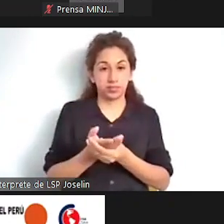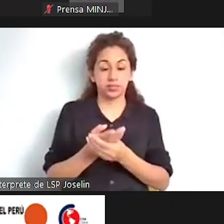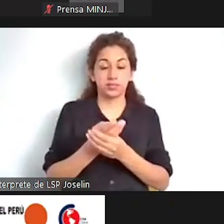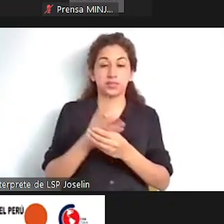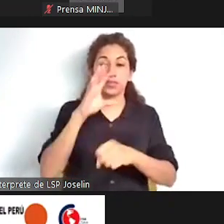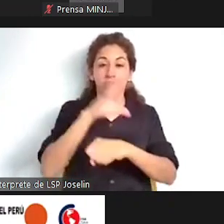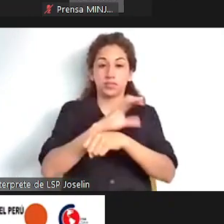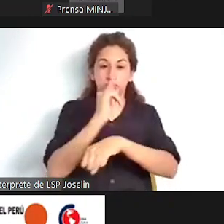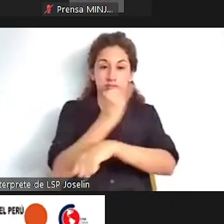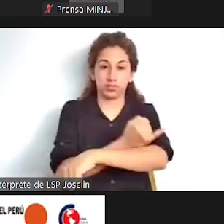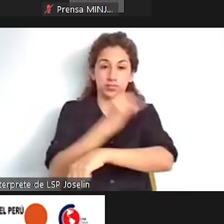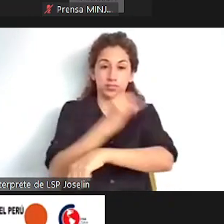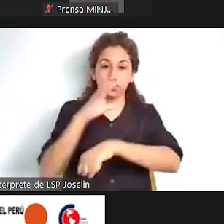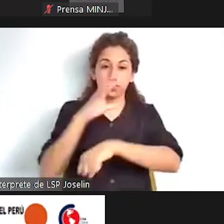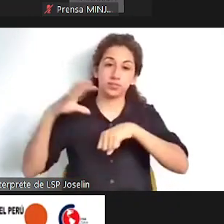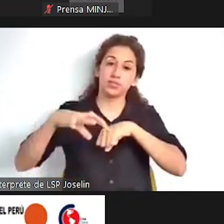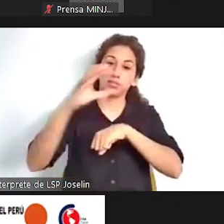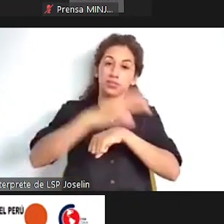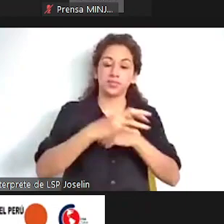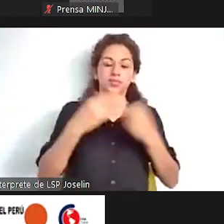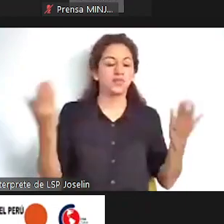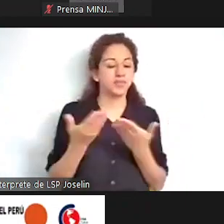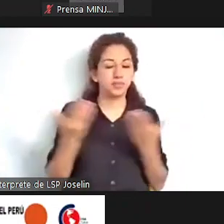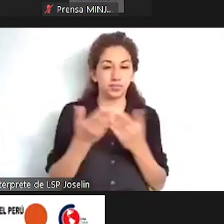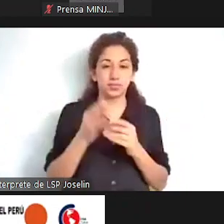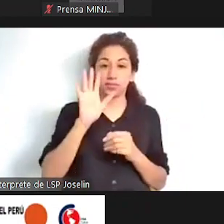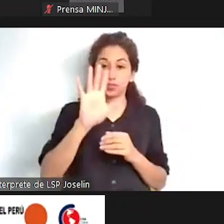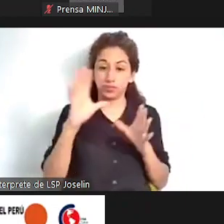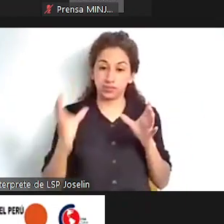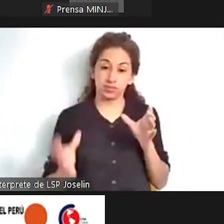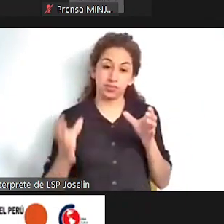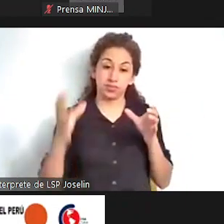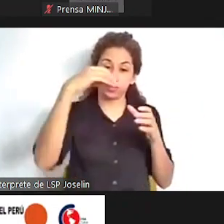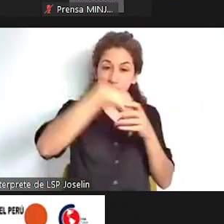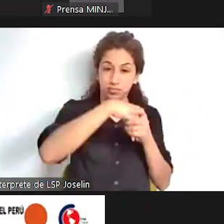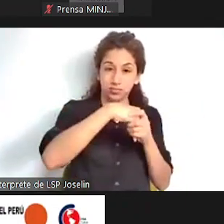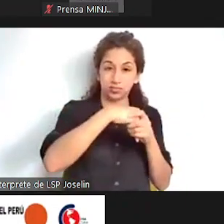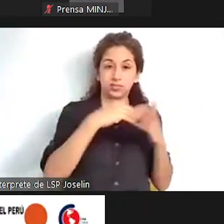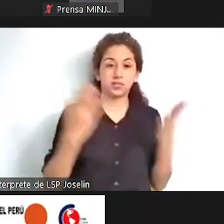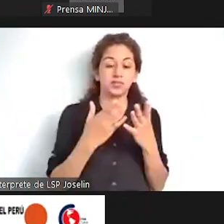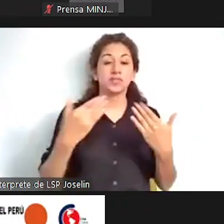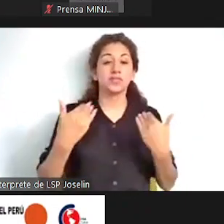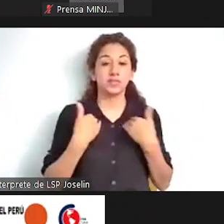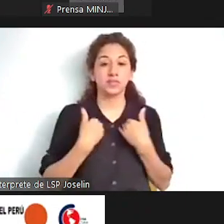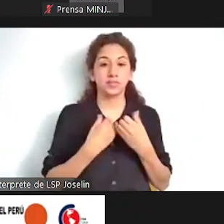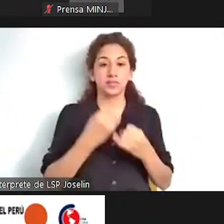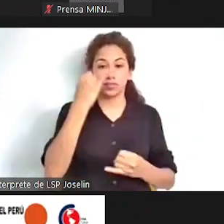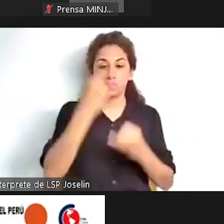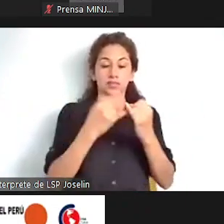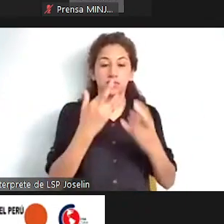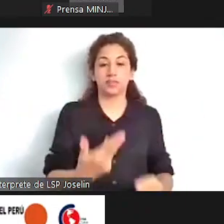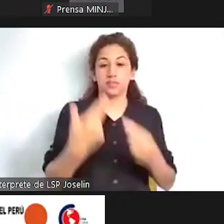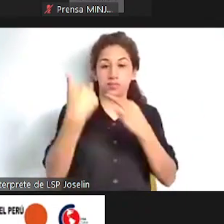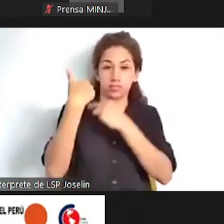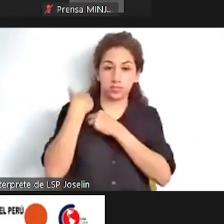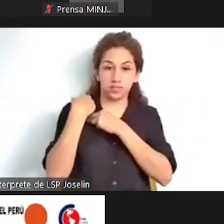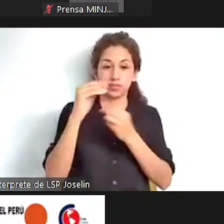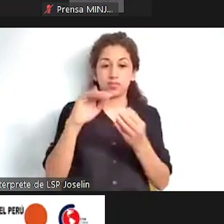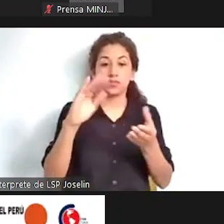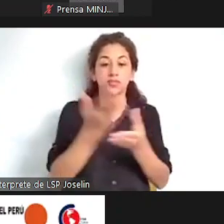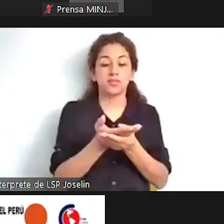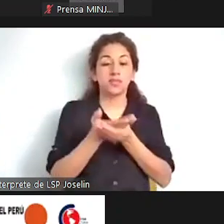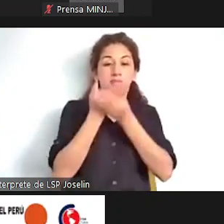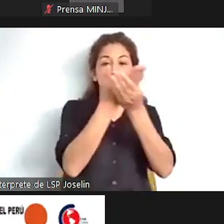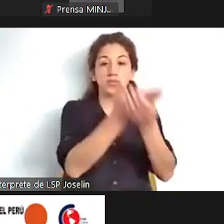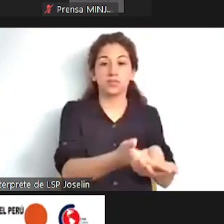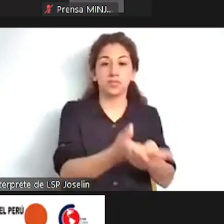institutional plans which is why for the implementation it will be financed based on the